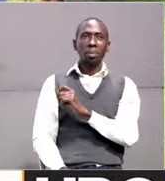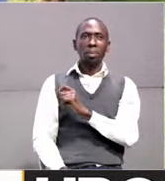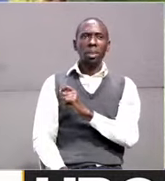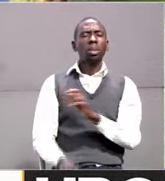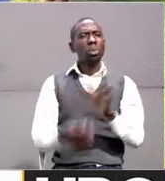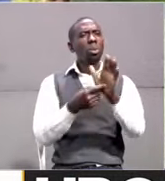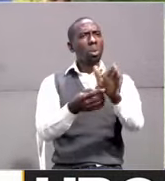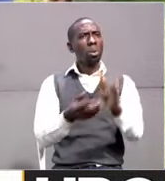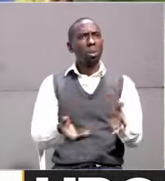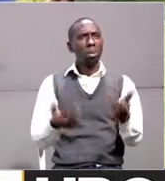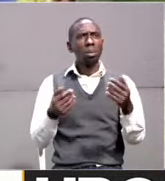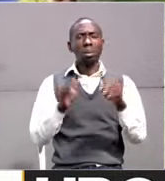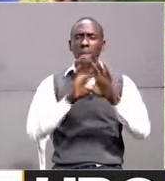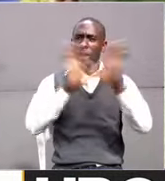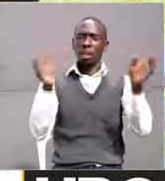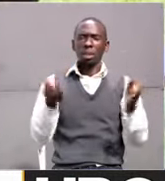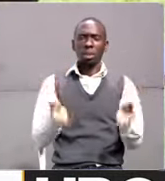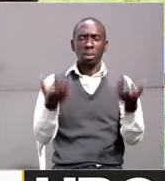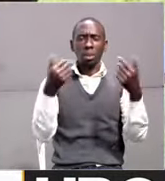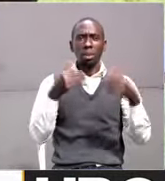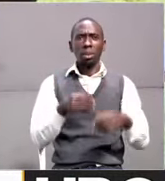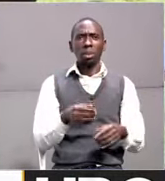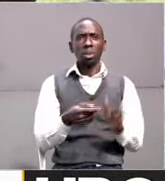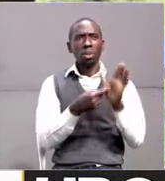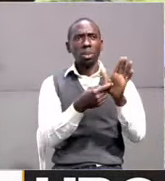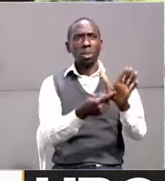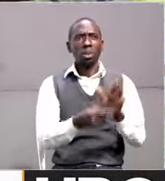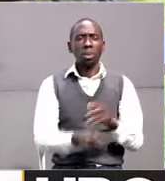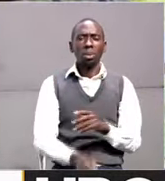Show the herds properly.